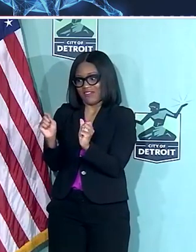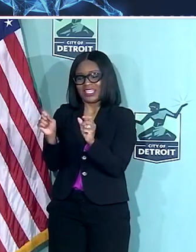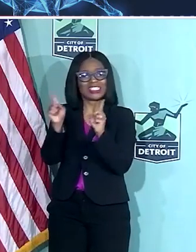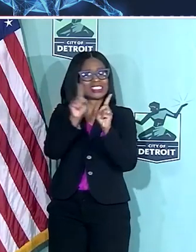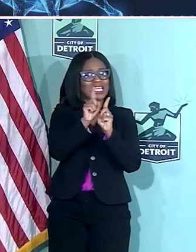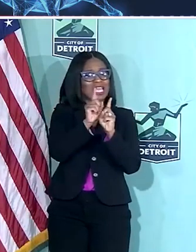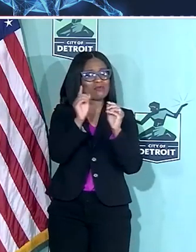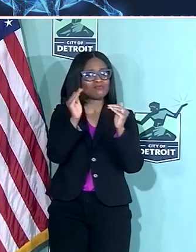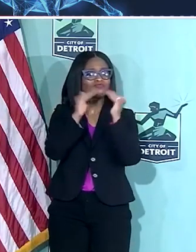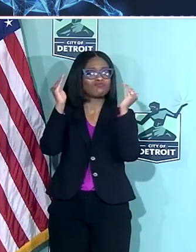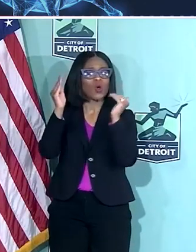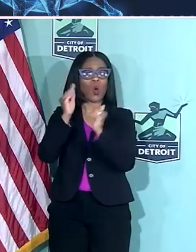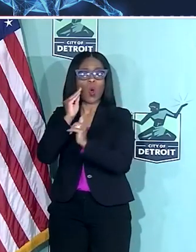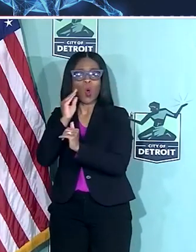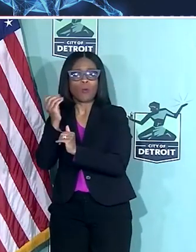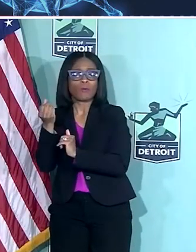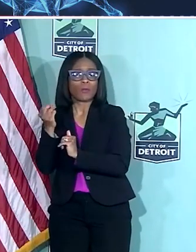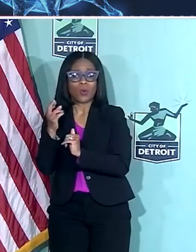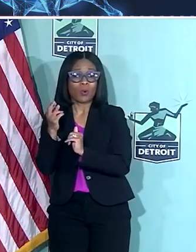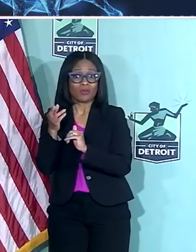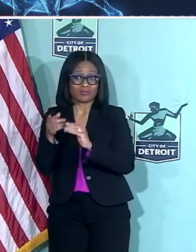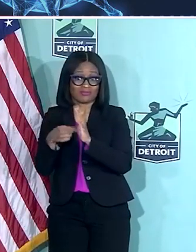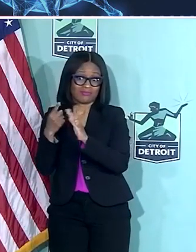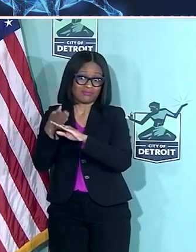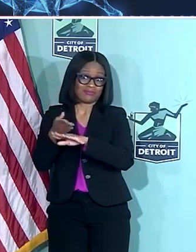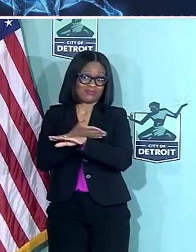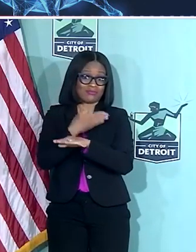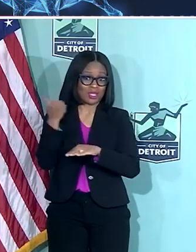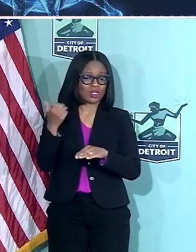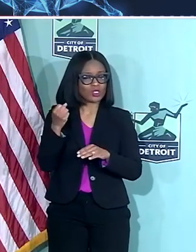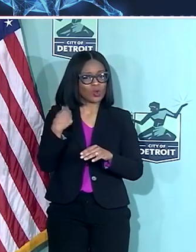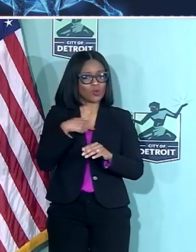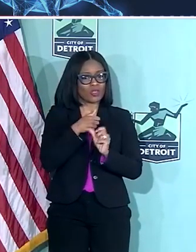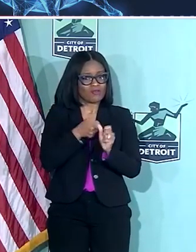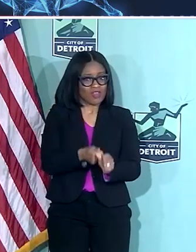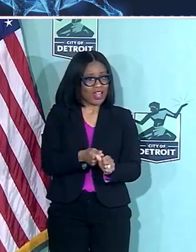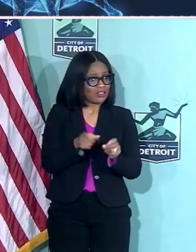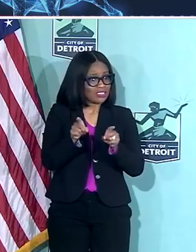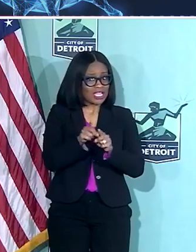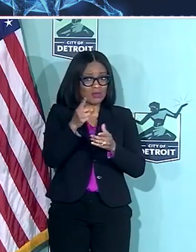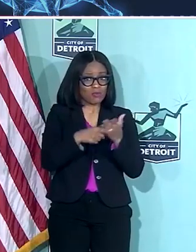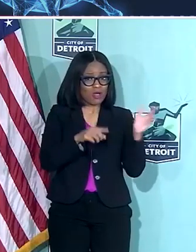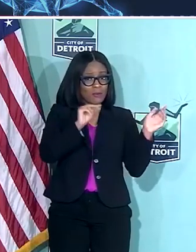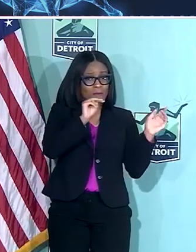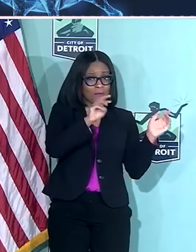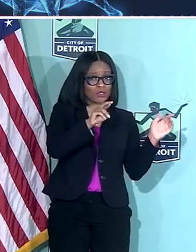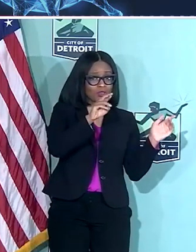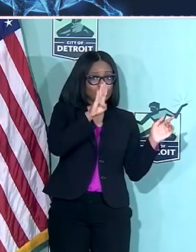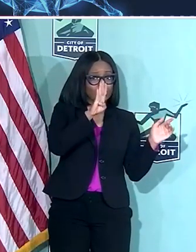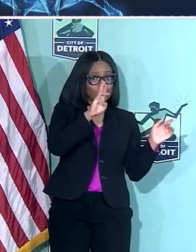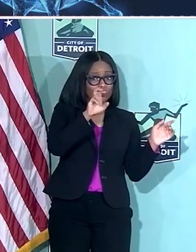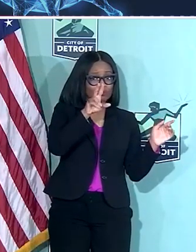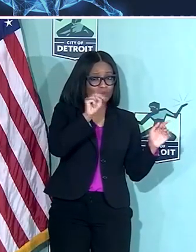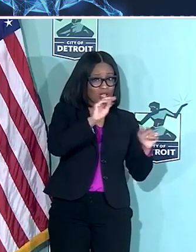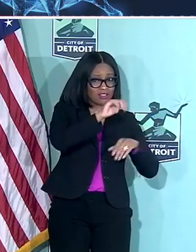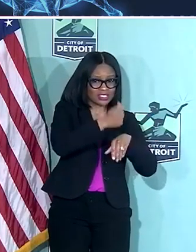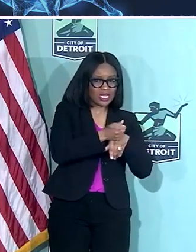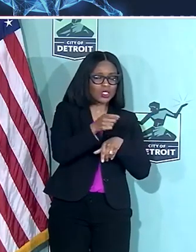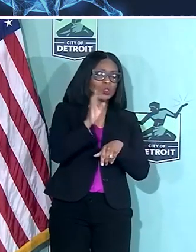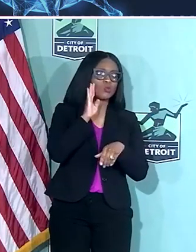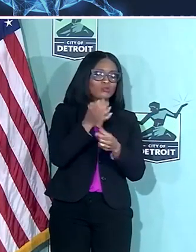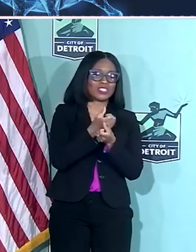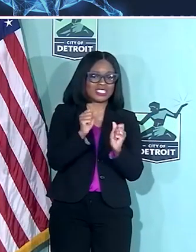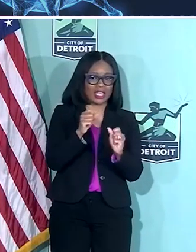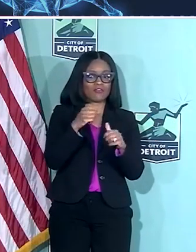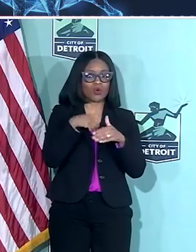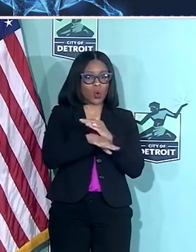now if our businesses follow the kinds of protocols Mr. Brown establishes, you are going to be perfectly safe going into his